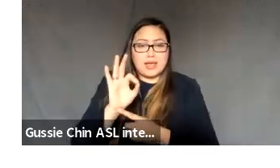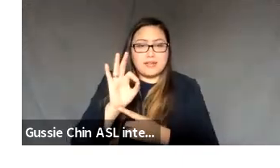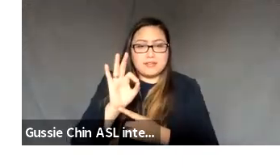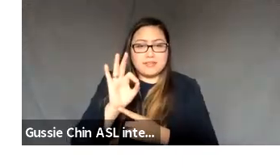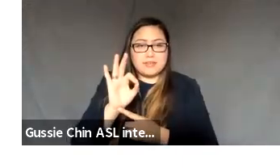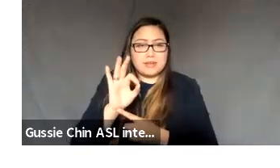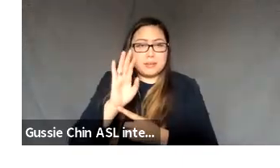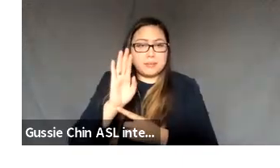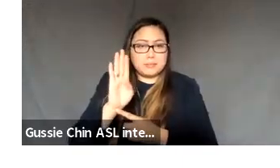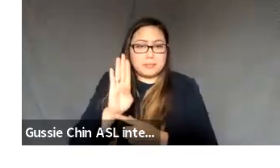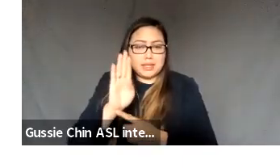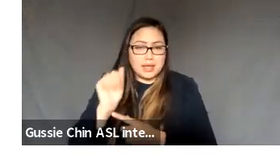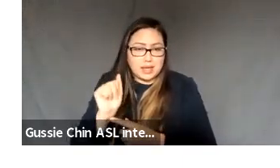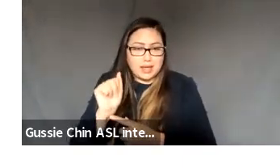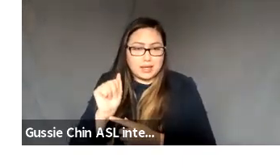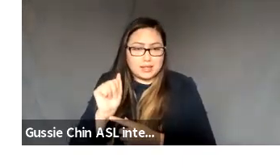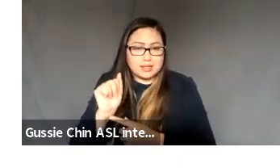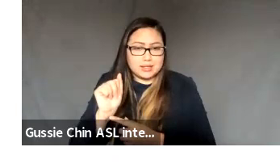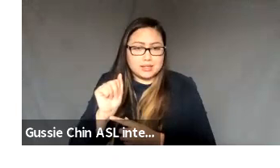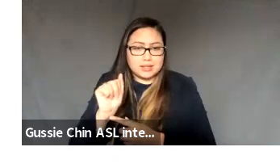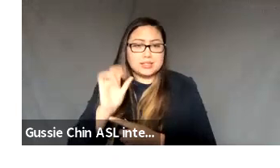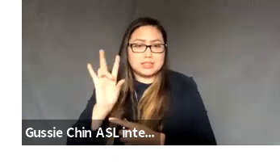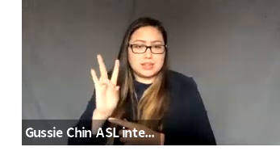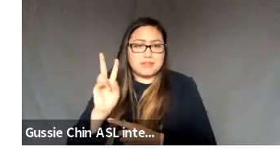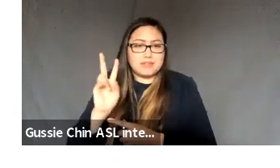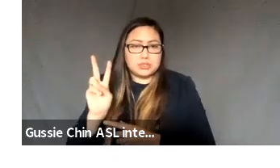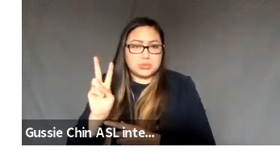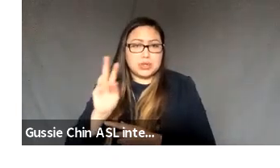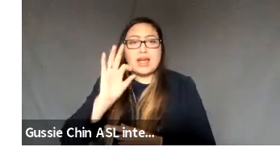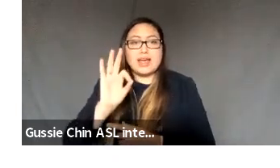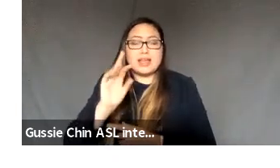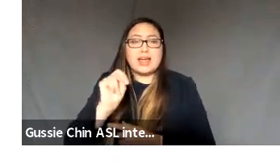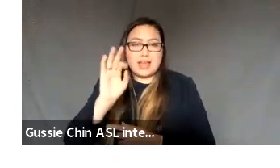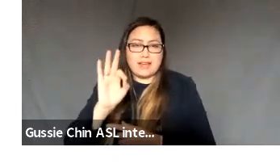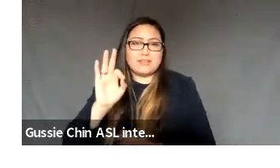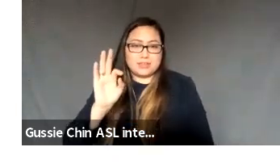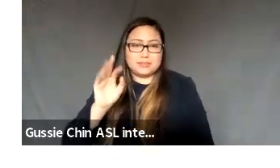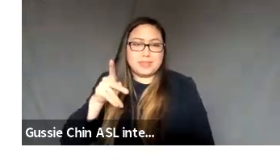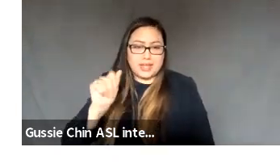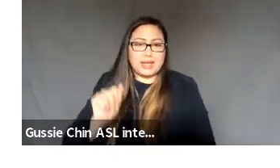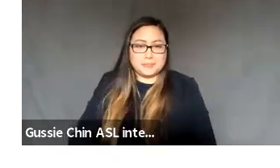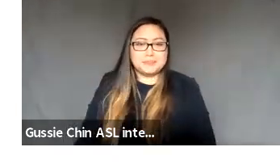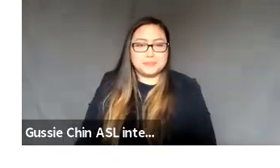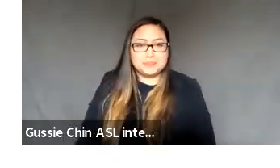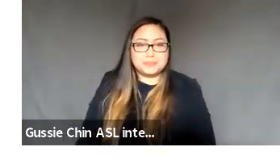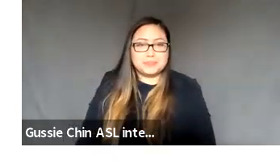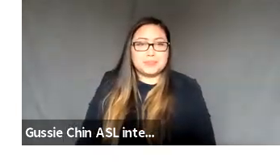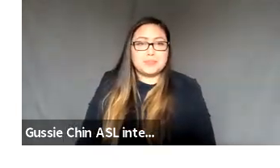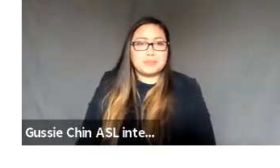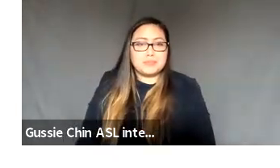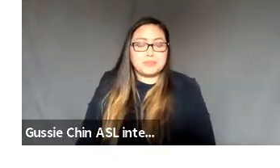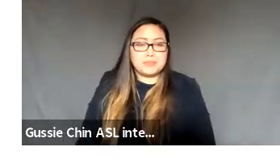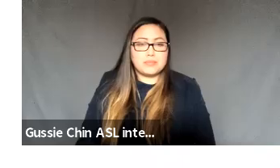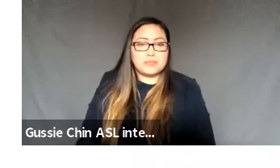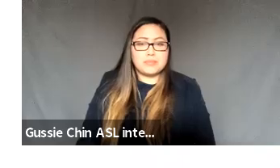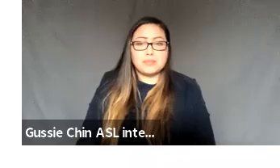They do provide an exception. If we can move on to the next slide, slide 26. Slide 26 highlights that exception,